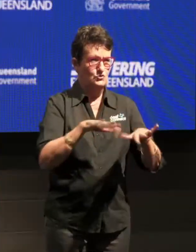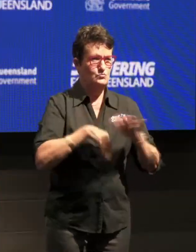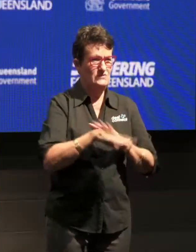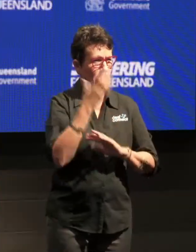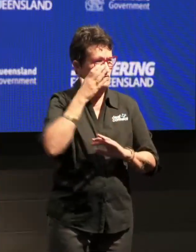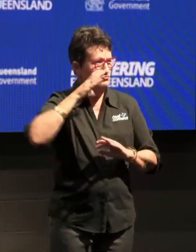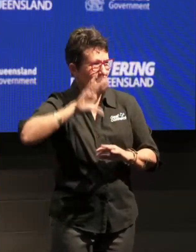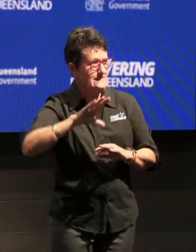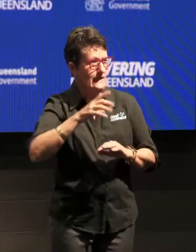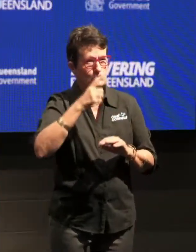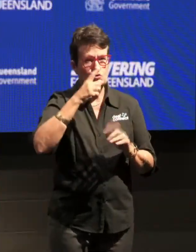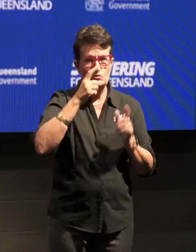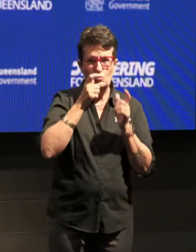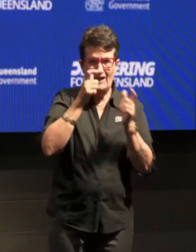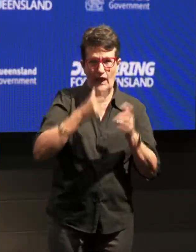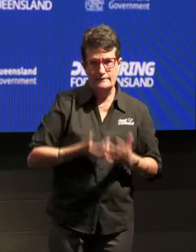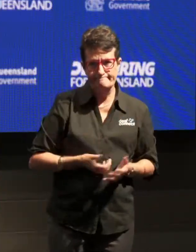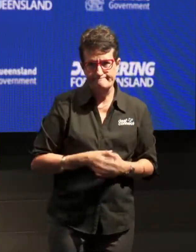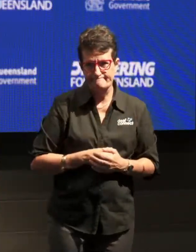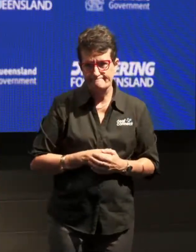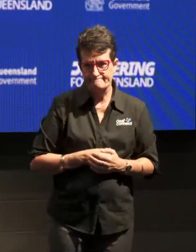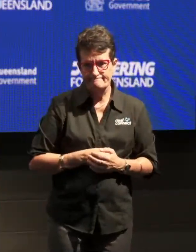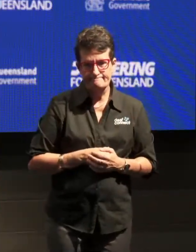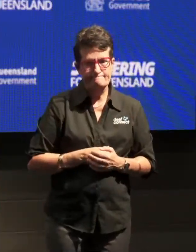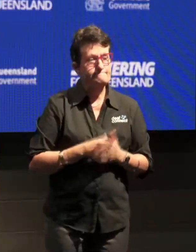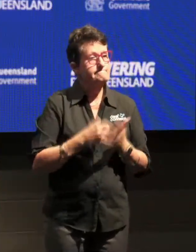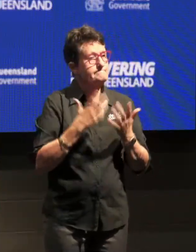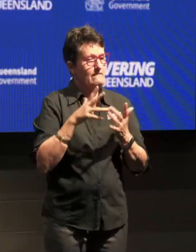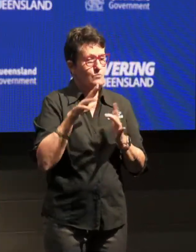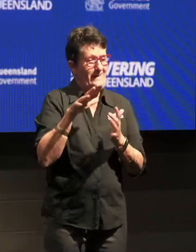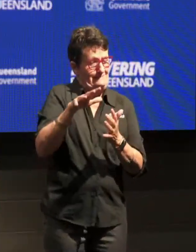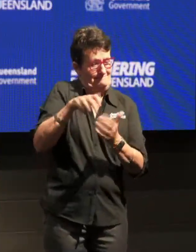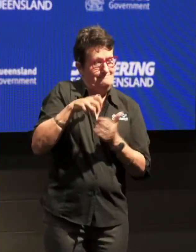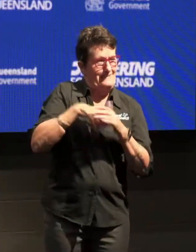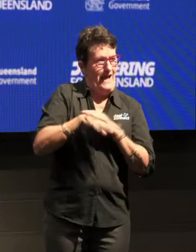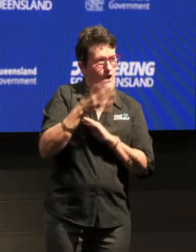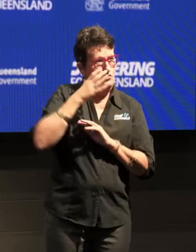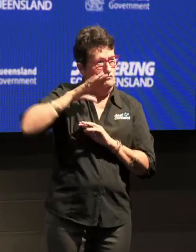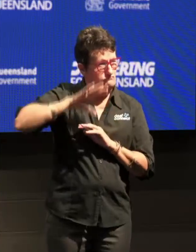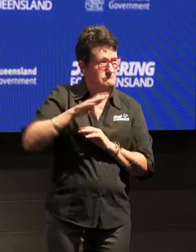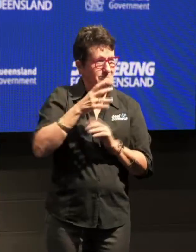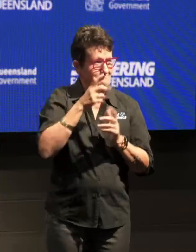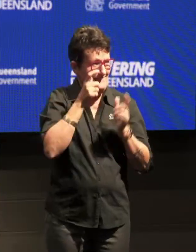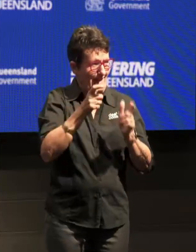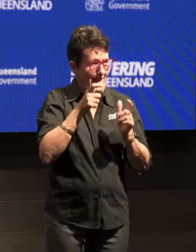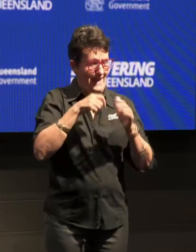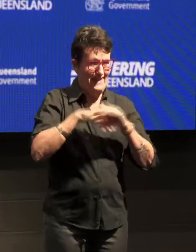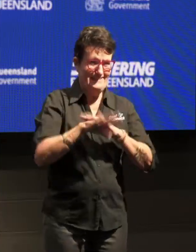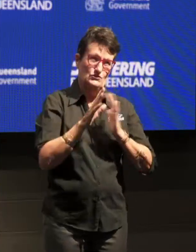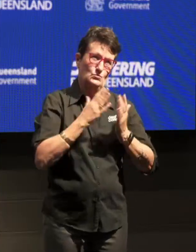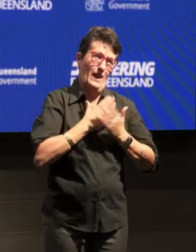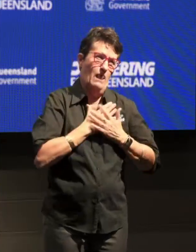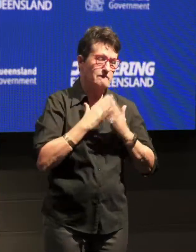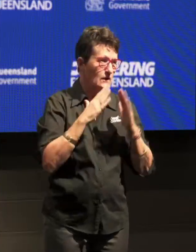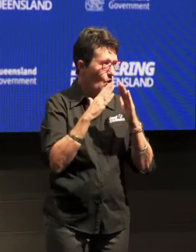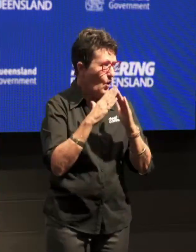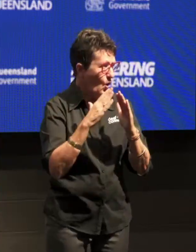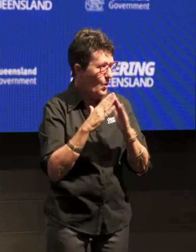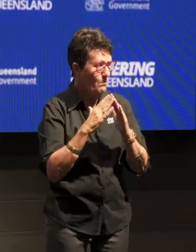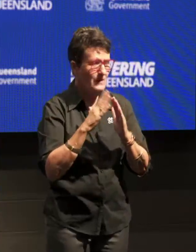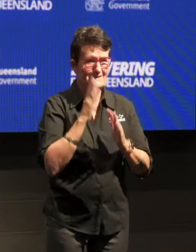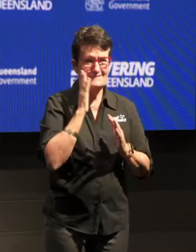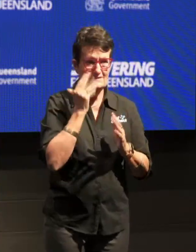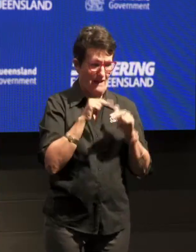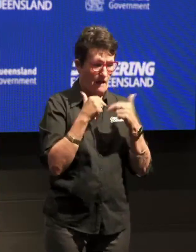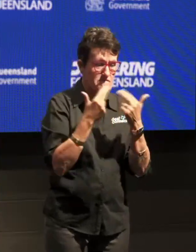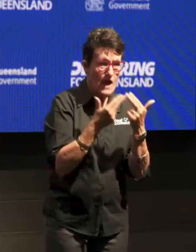care. Because if we do that, and if we can get kids out of residential care and get them into a loving home, whether that's